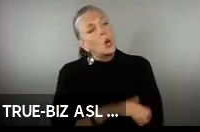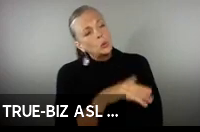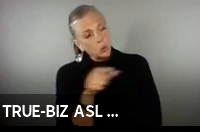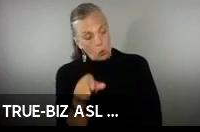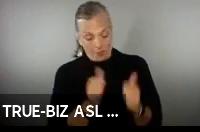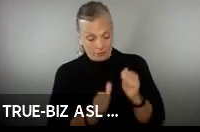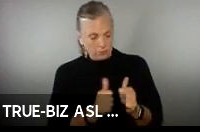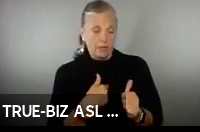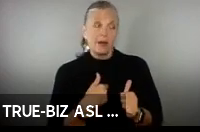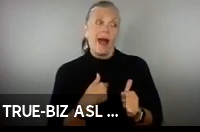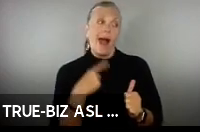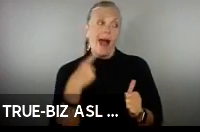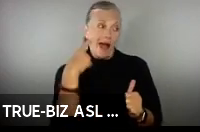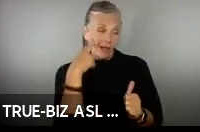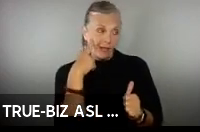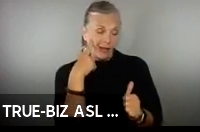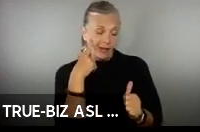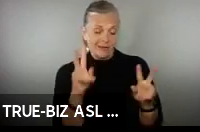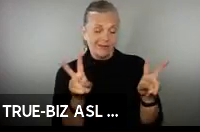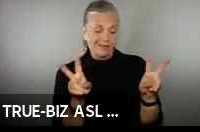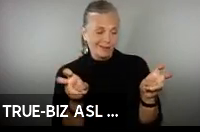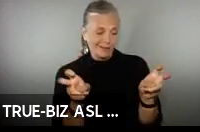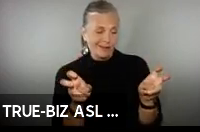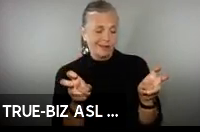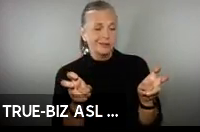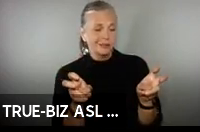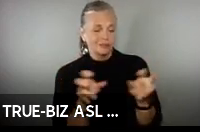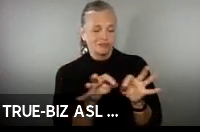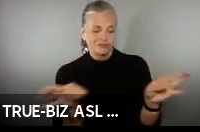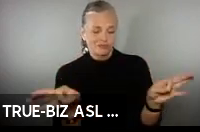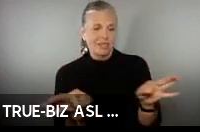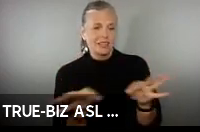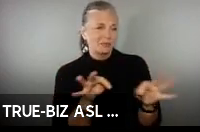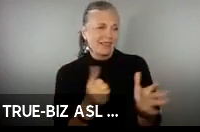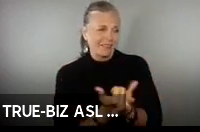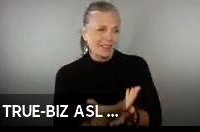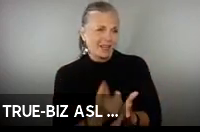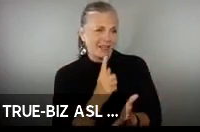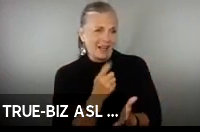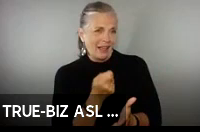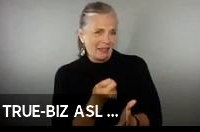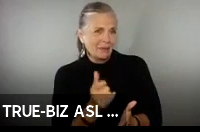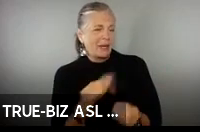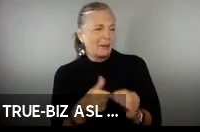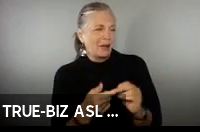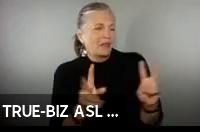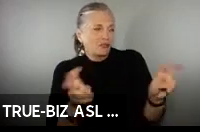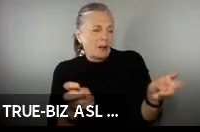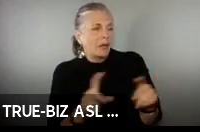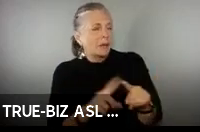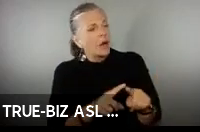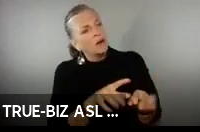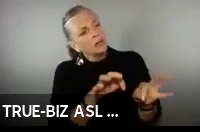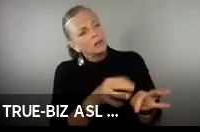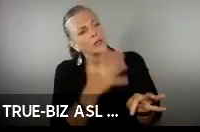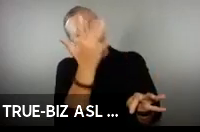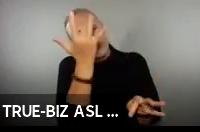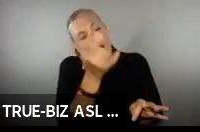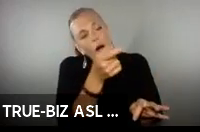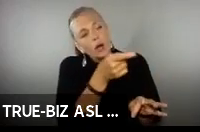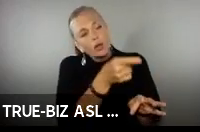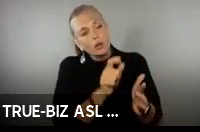I think the title in some ways says it all of what the topic is. Can you speak to why